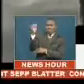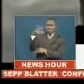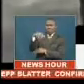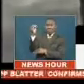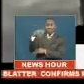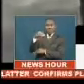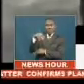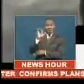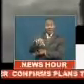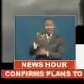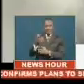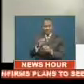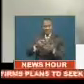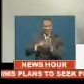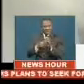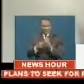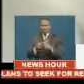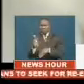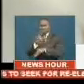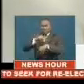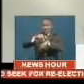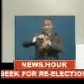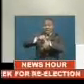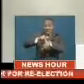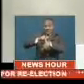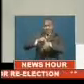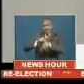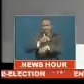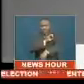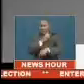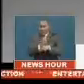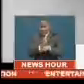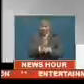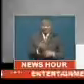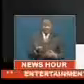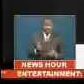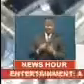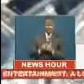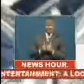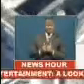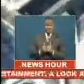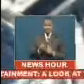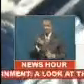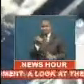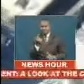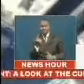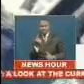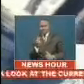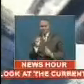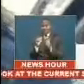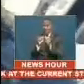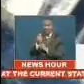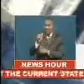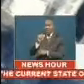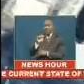the introduction of renewable energy in the country's energy mix. This was evident in the passage of the Renewable Energy